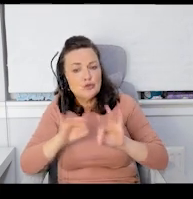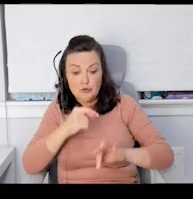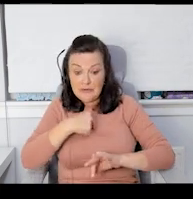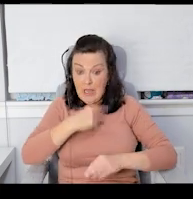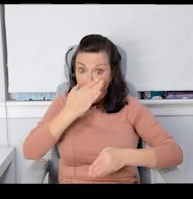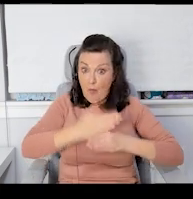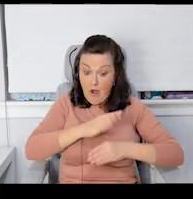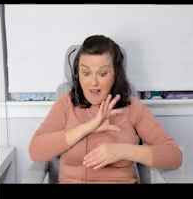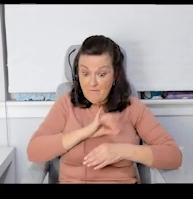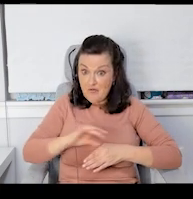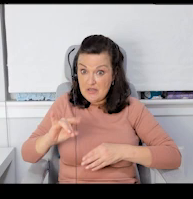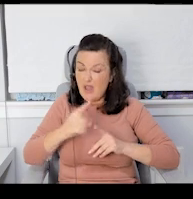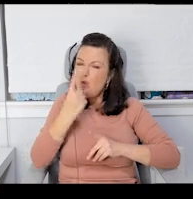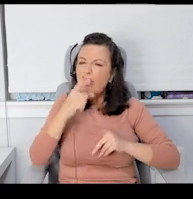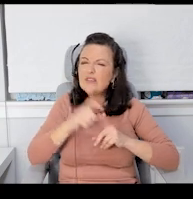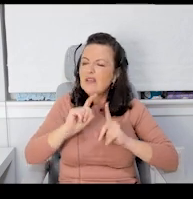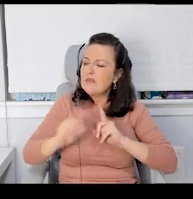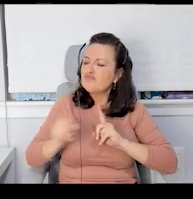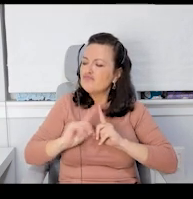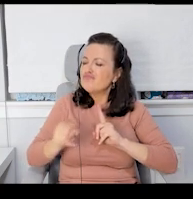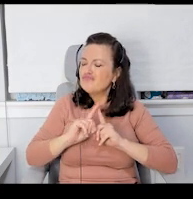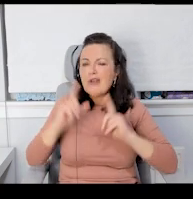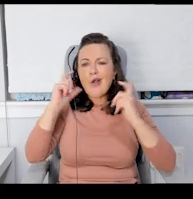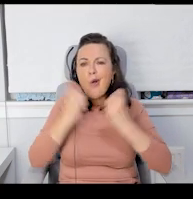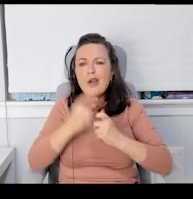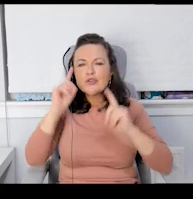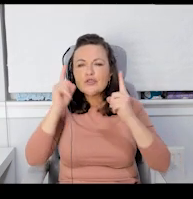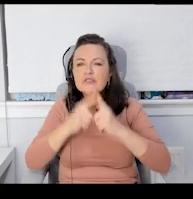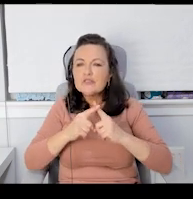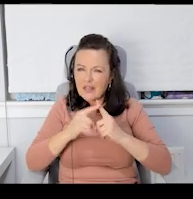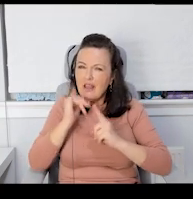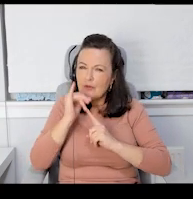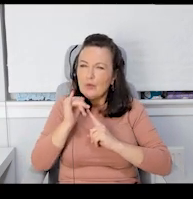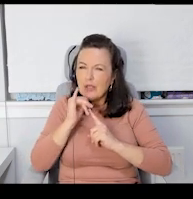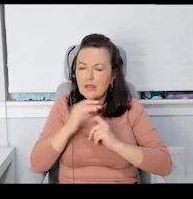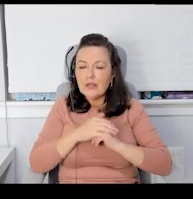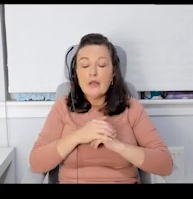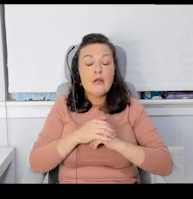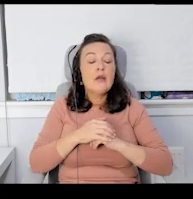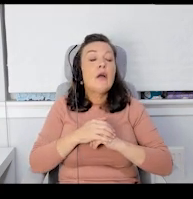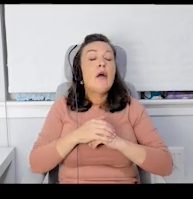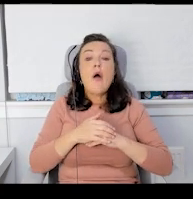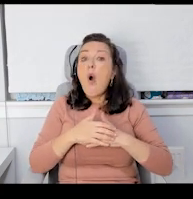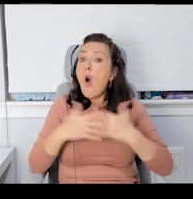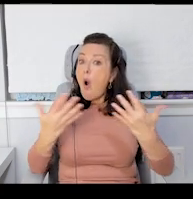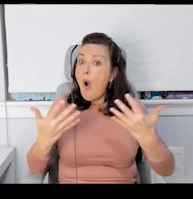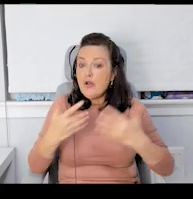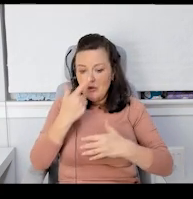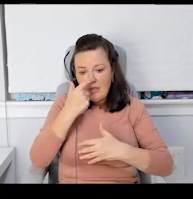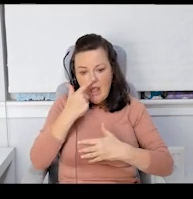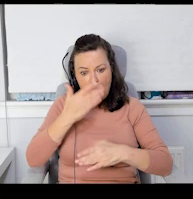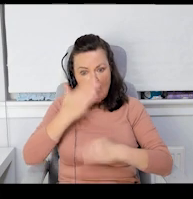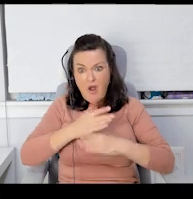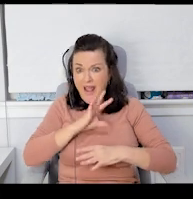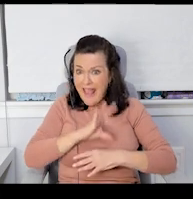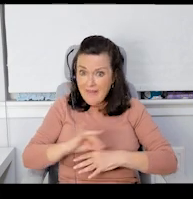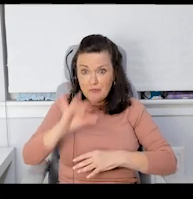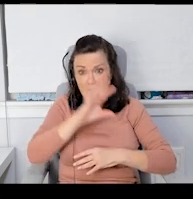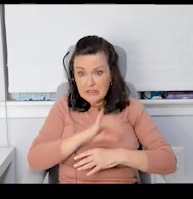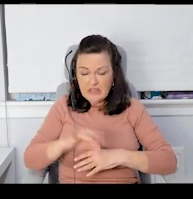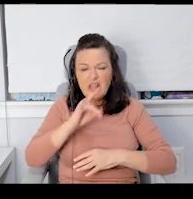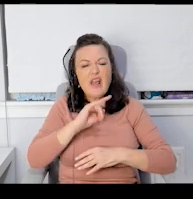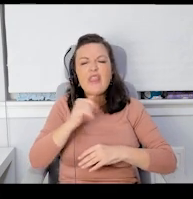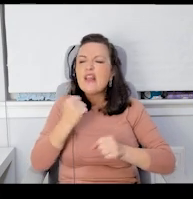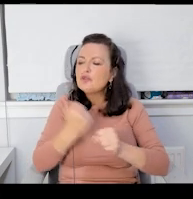You can do day release, where you go to college or university for one day a week and then you work the rest of the four. It kind of depends